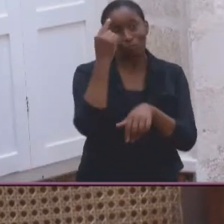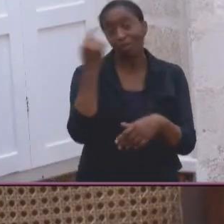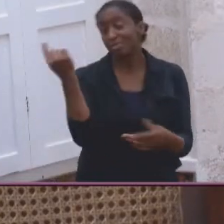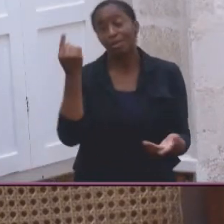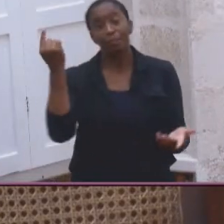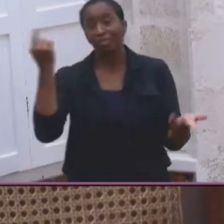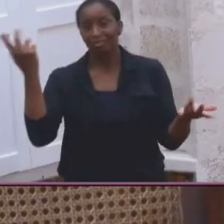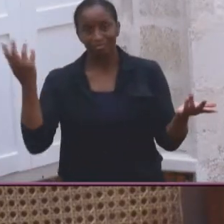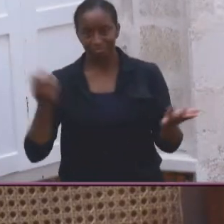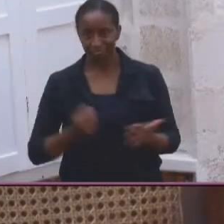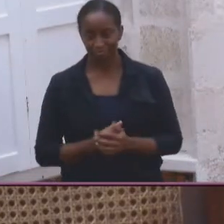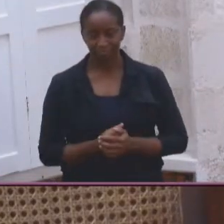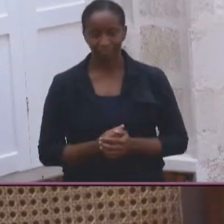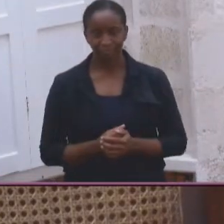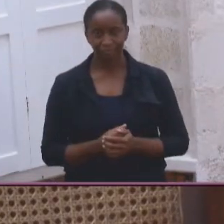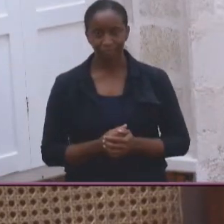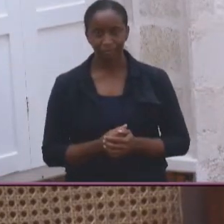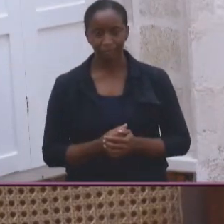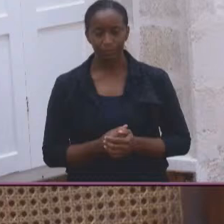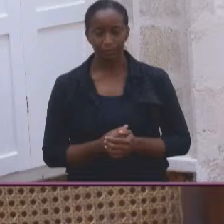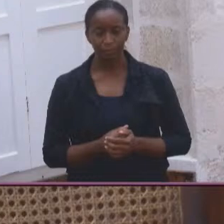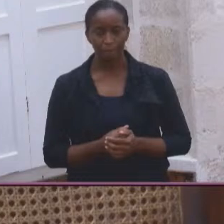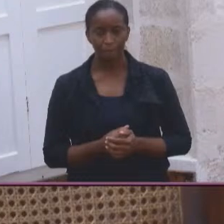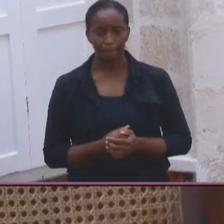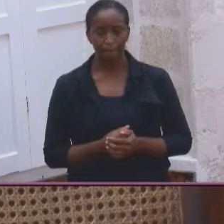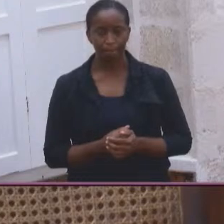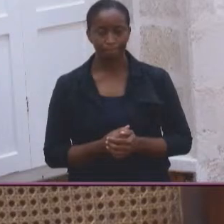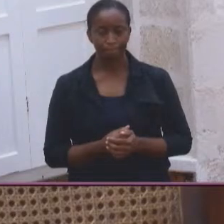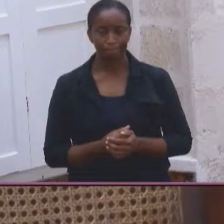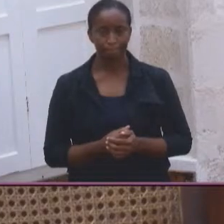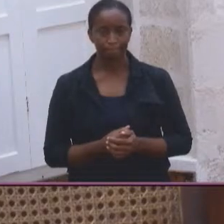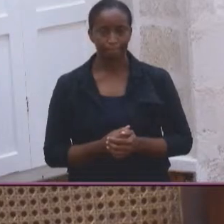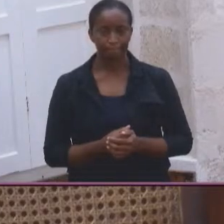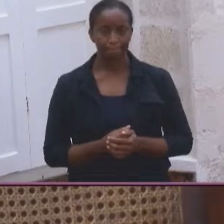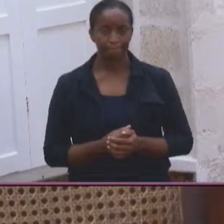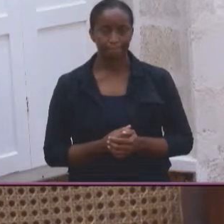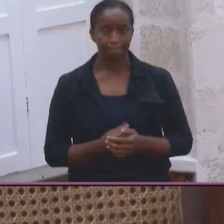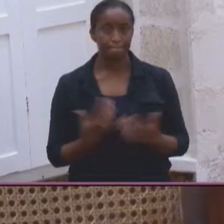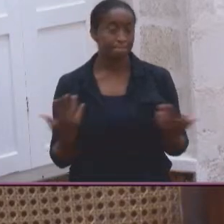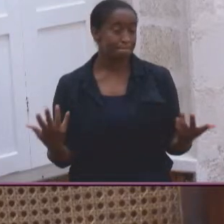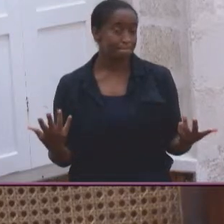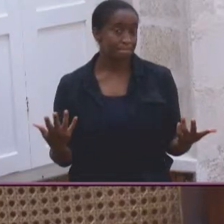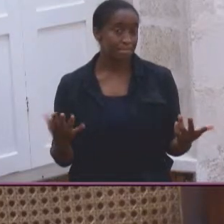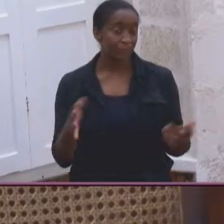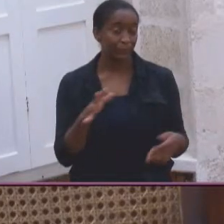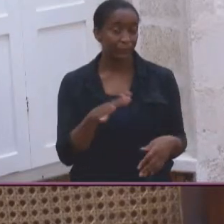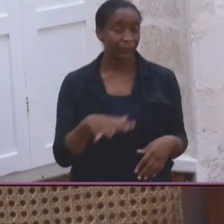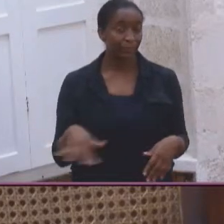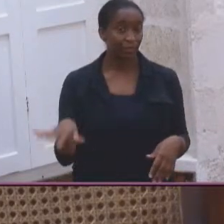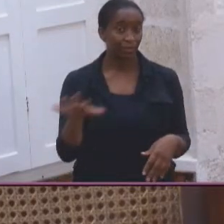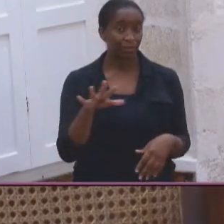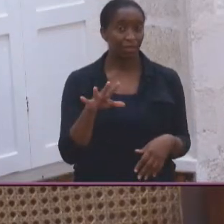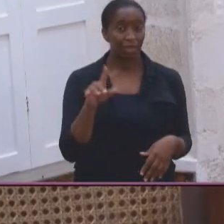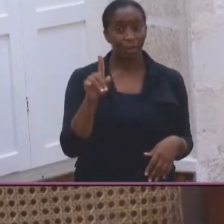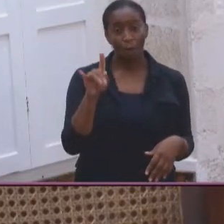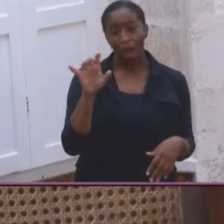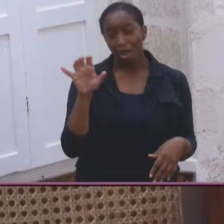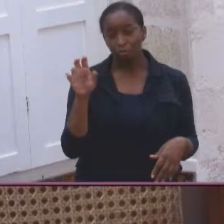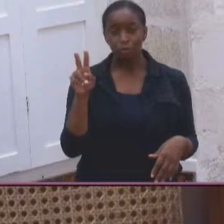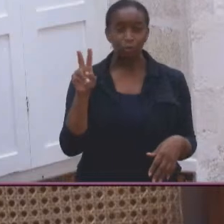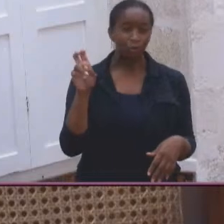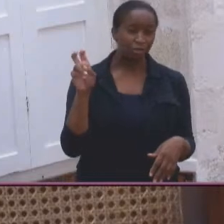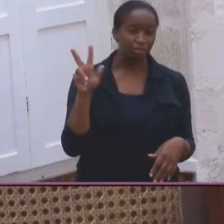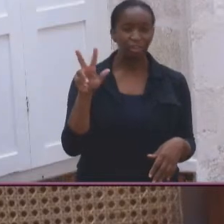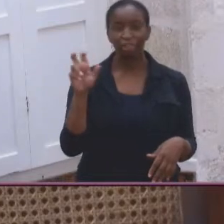Sir, there are hundreds, if not closer to 1,000 or maybe more, derelict vehicles